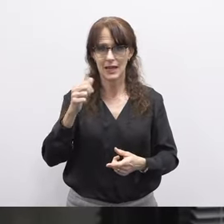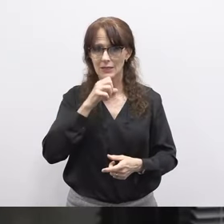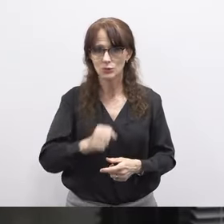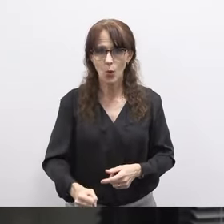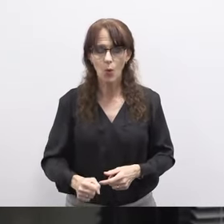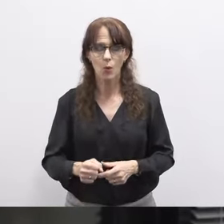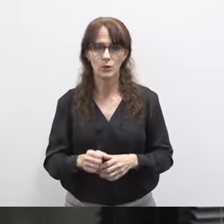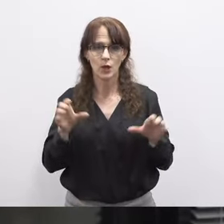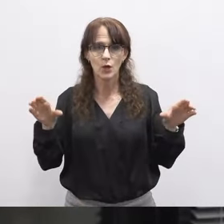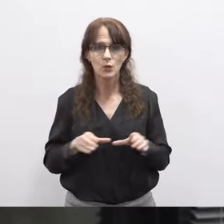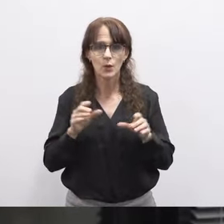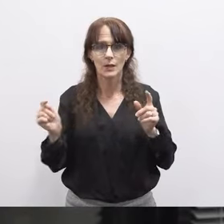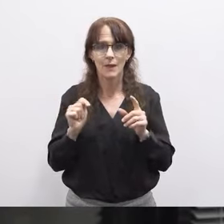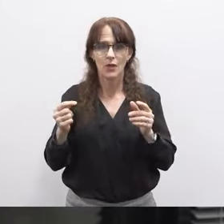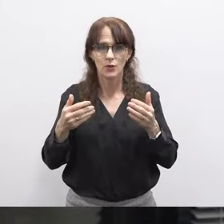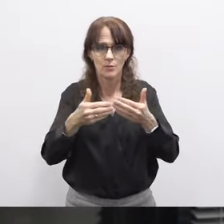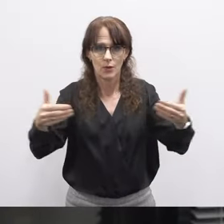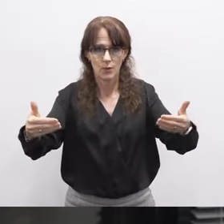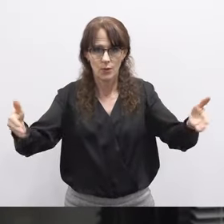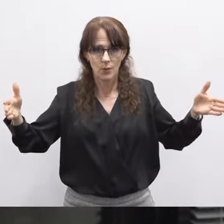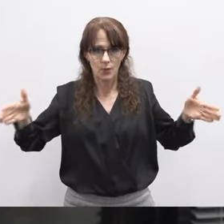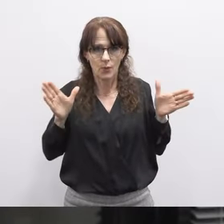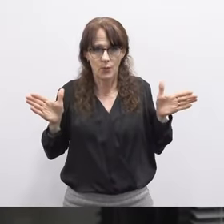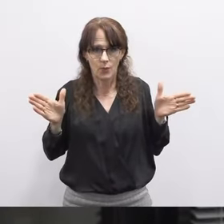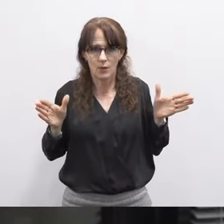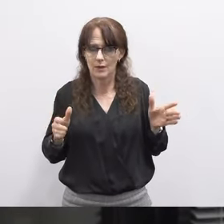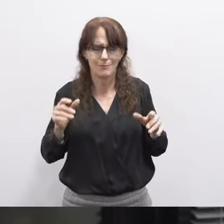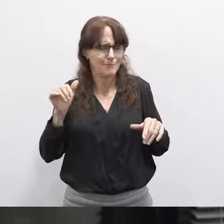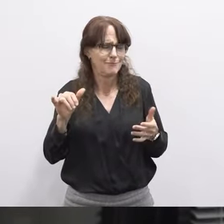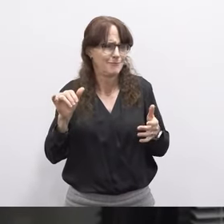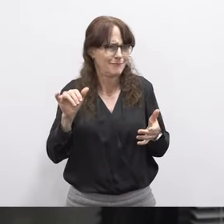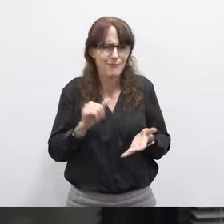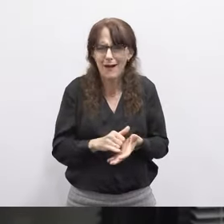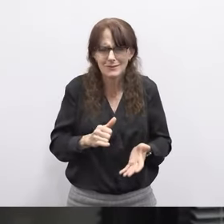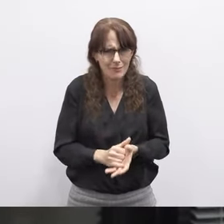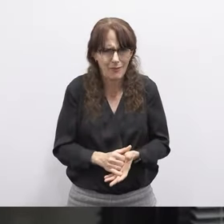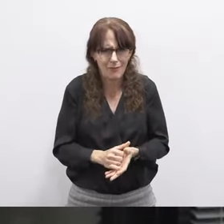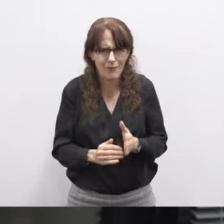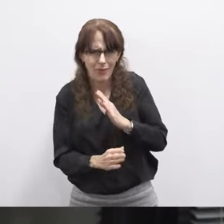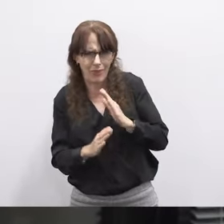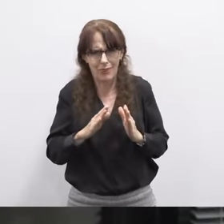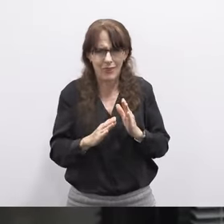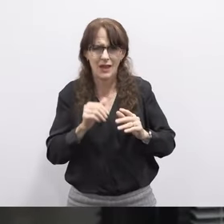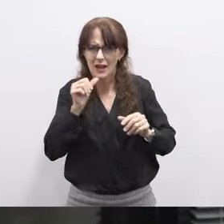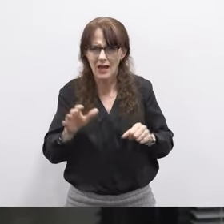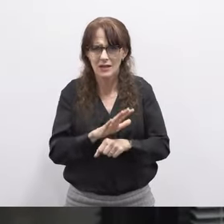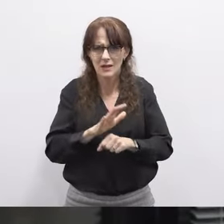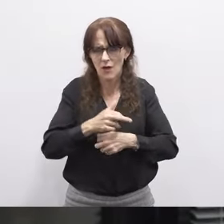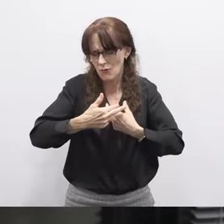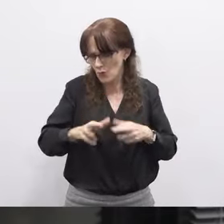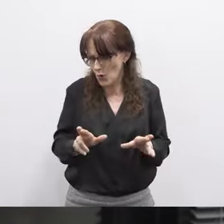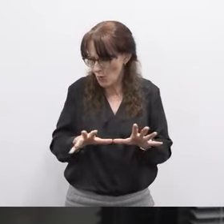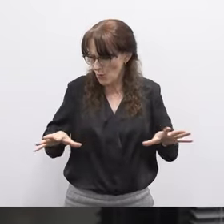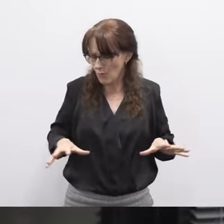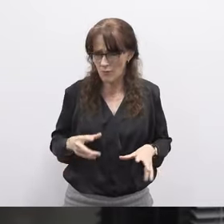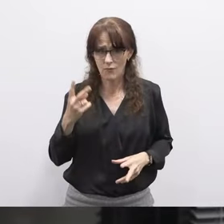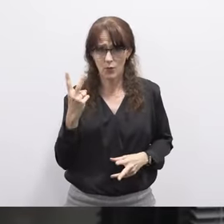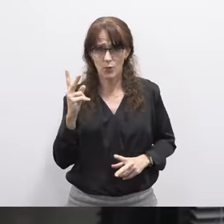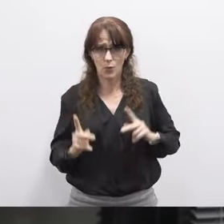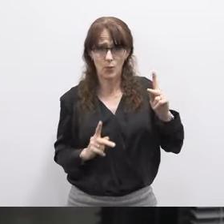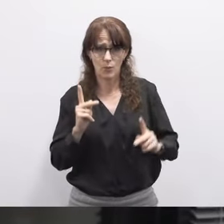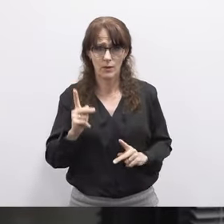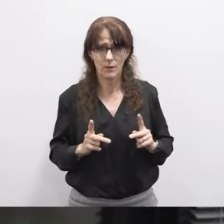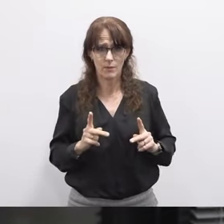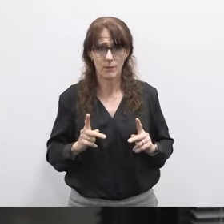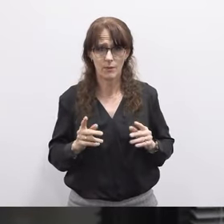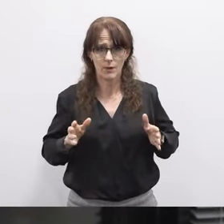doing this within a bathroom stall is not practical or even possible. There is simply not enough room for two people in